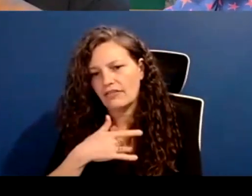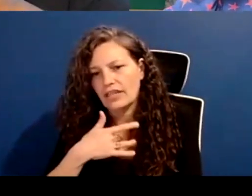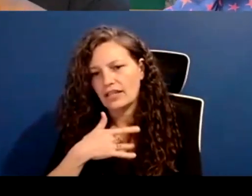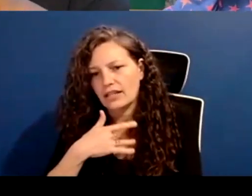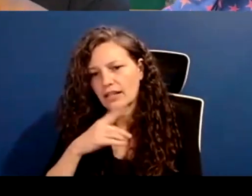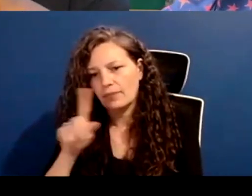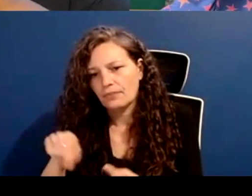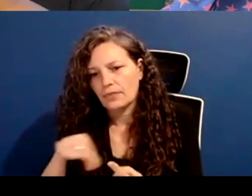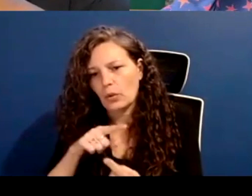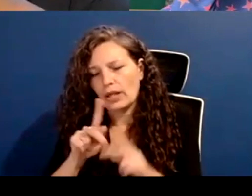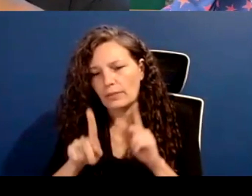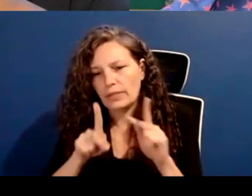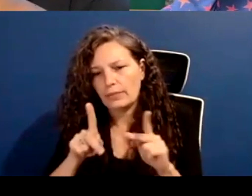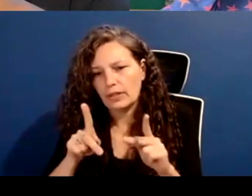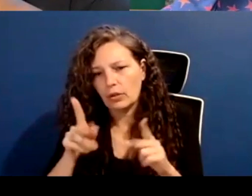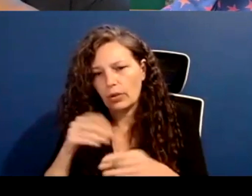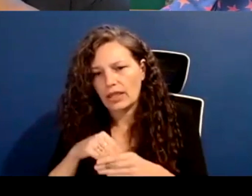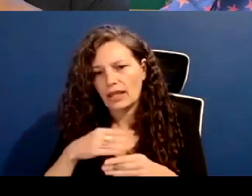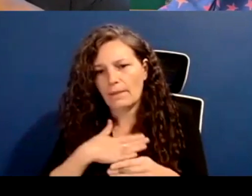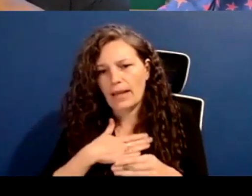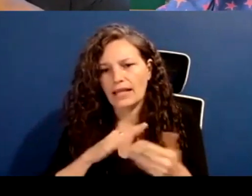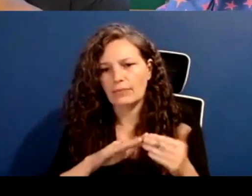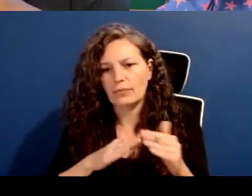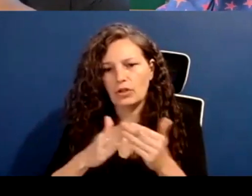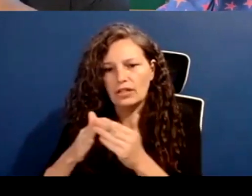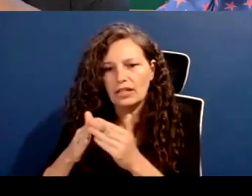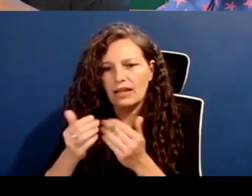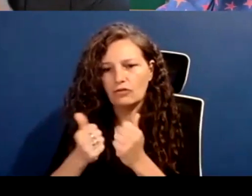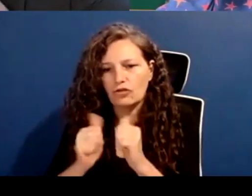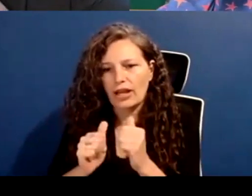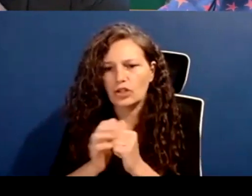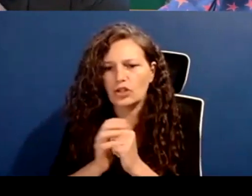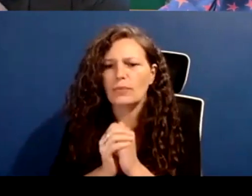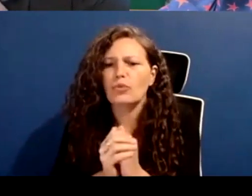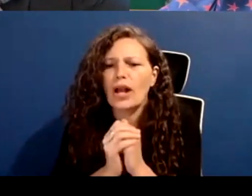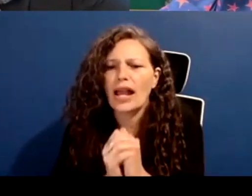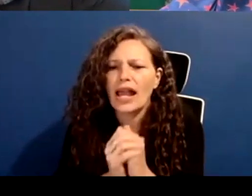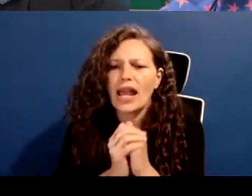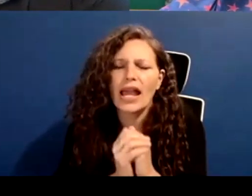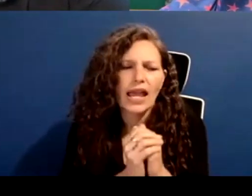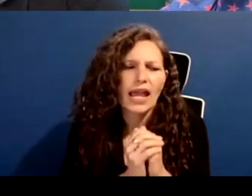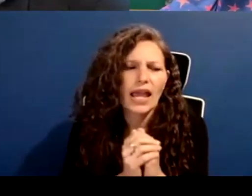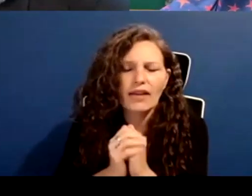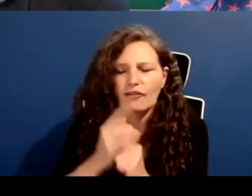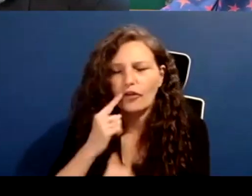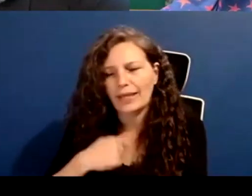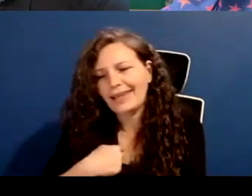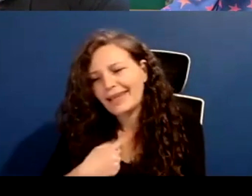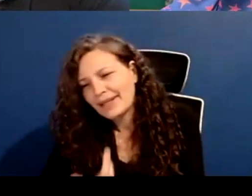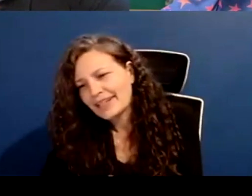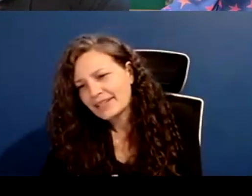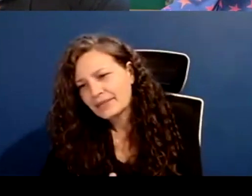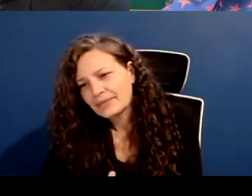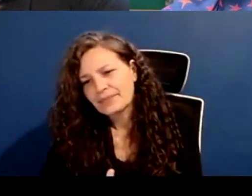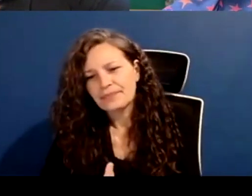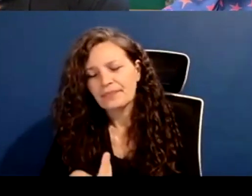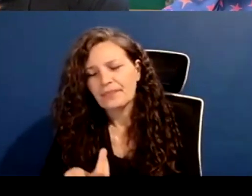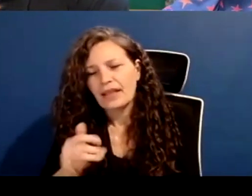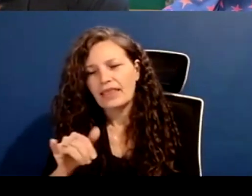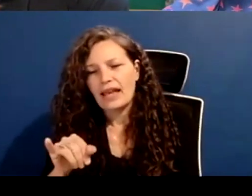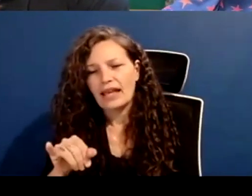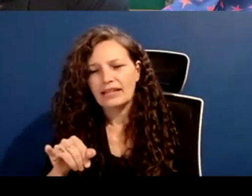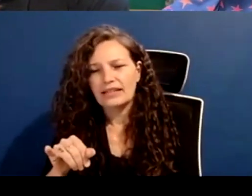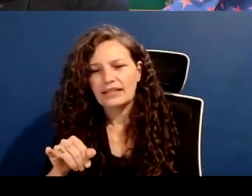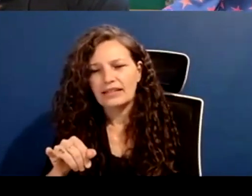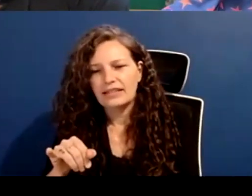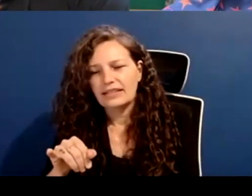folks in my community have tried to pray me away. And it's also an image that I have received pushback on